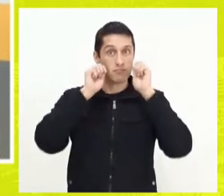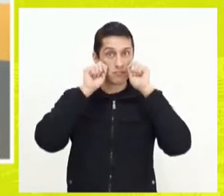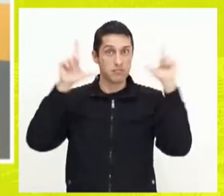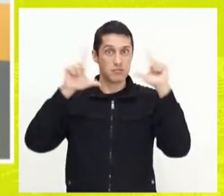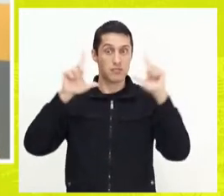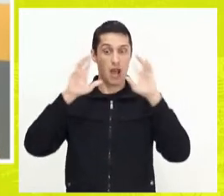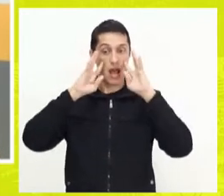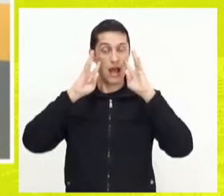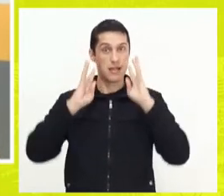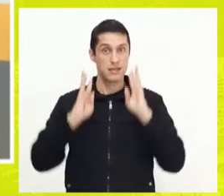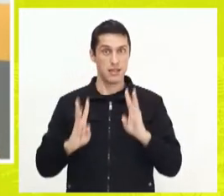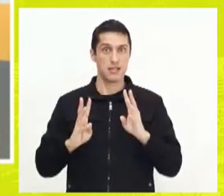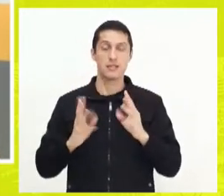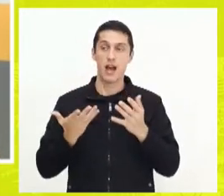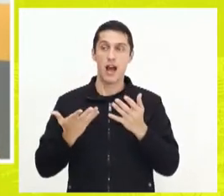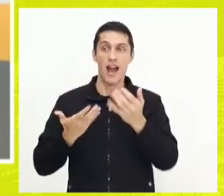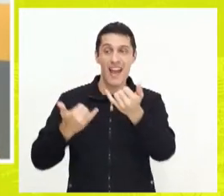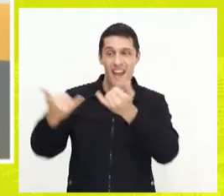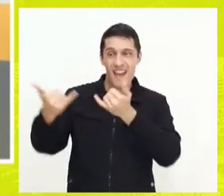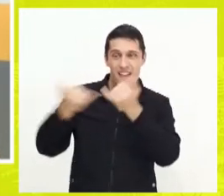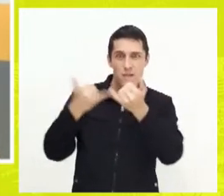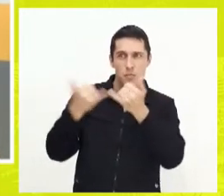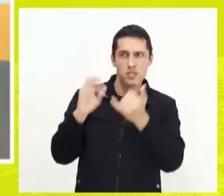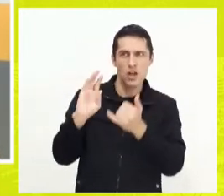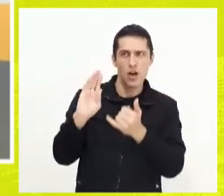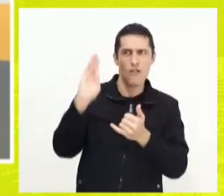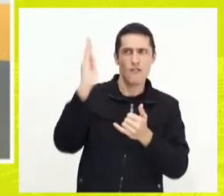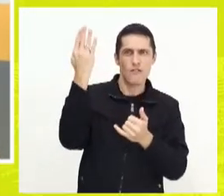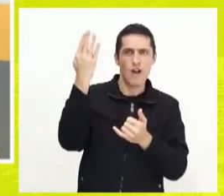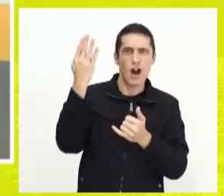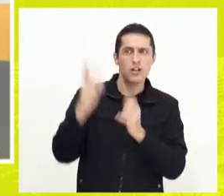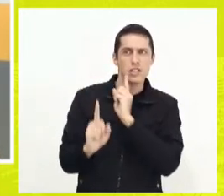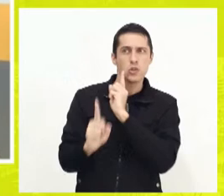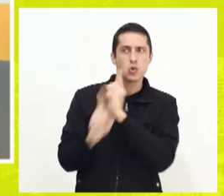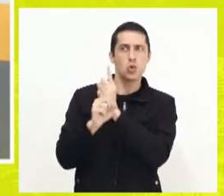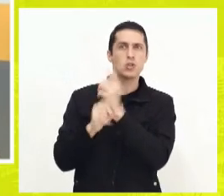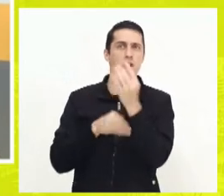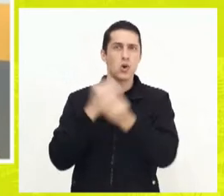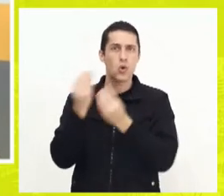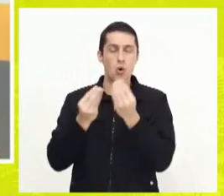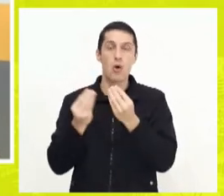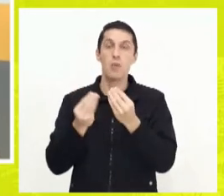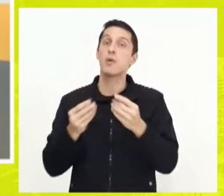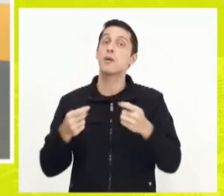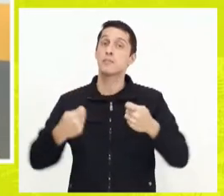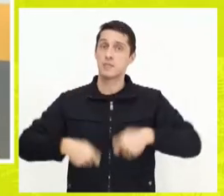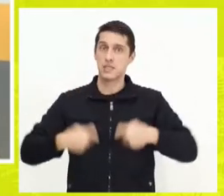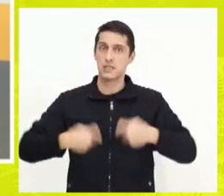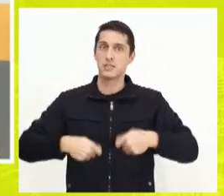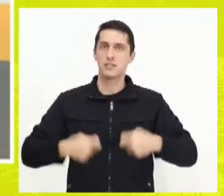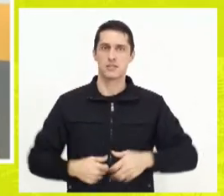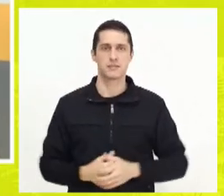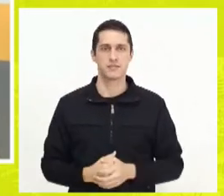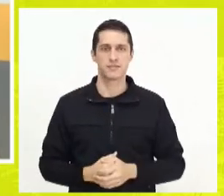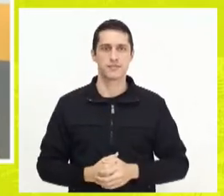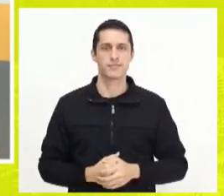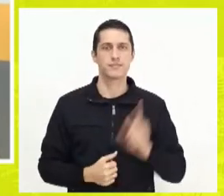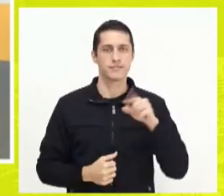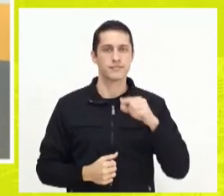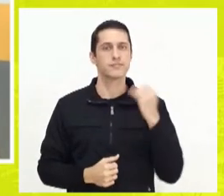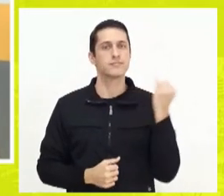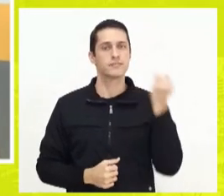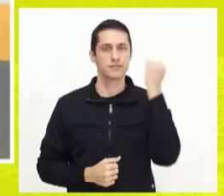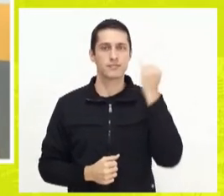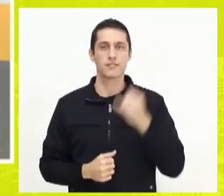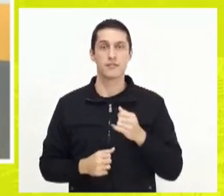paying more attention to misinformation in other languages not english this is really important